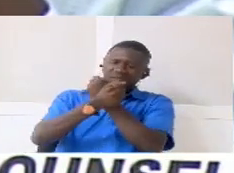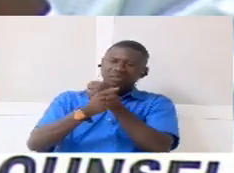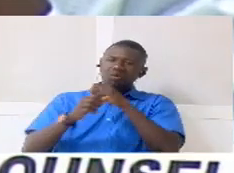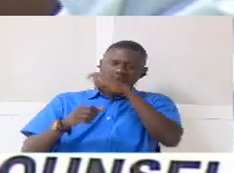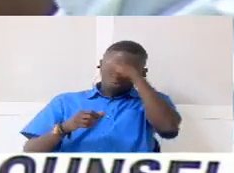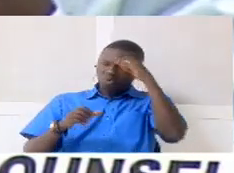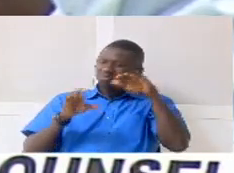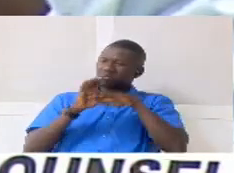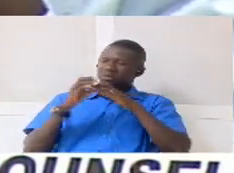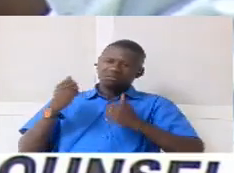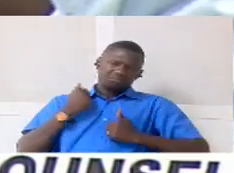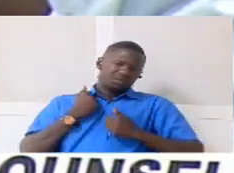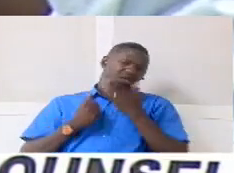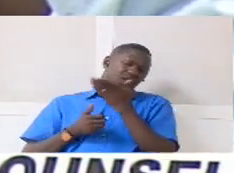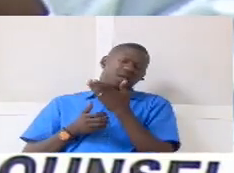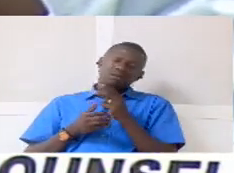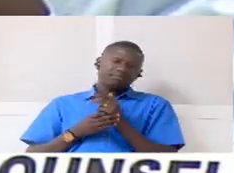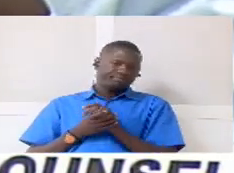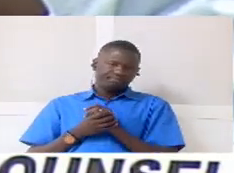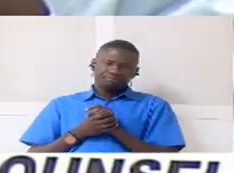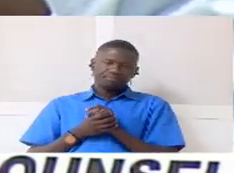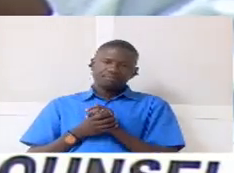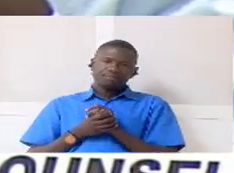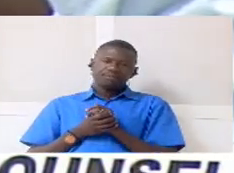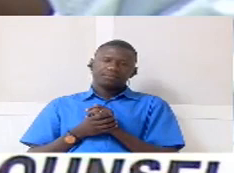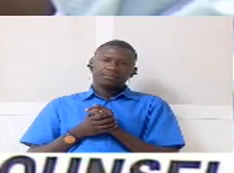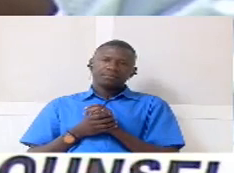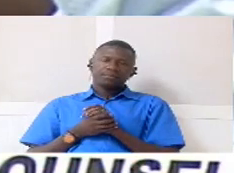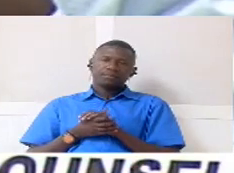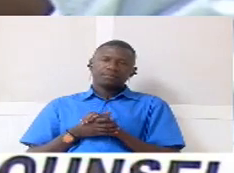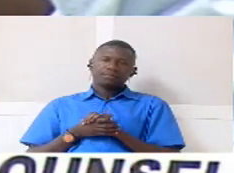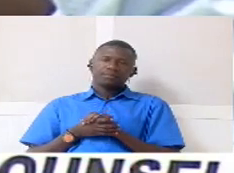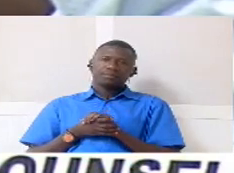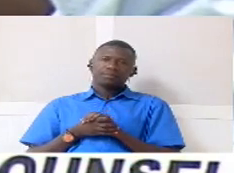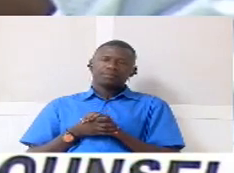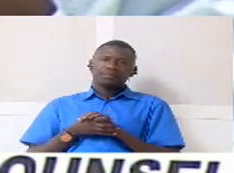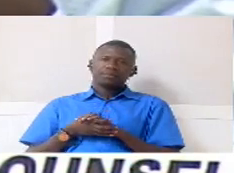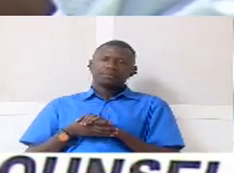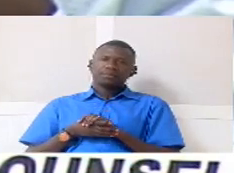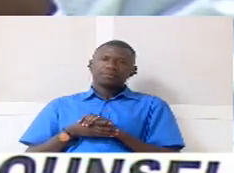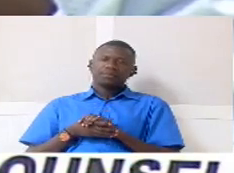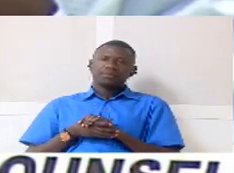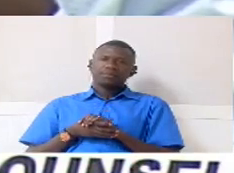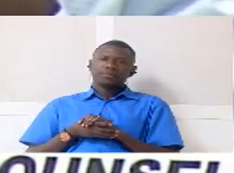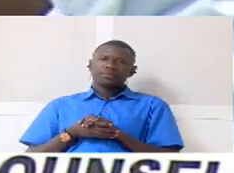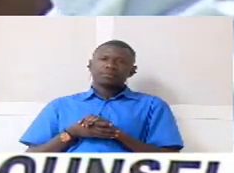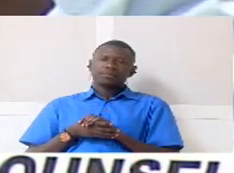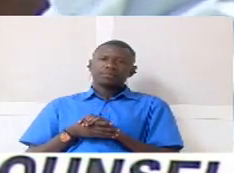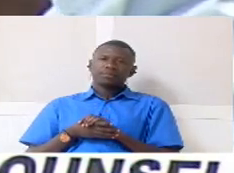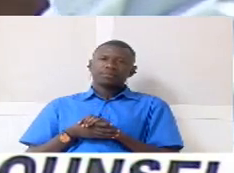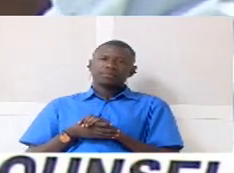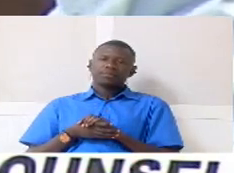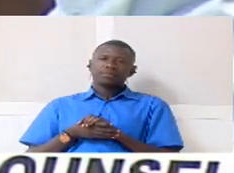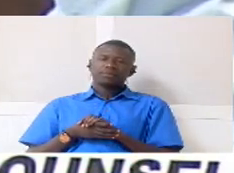koitel fangle menke bari karambumba wonin high school alondo wo famu kuleti me yalonko kasola du kulal jama